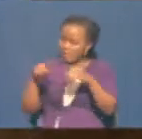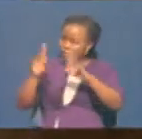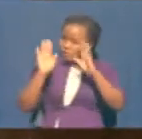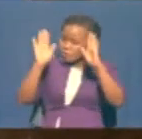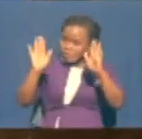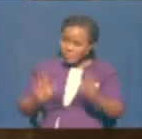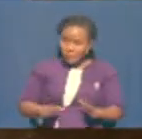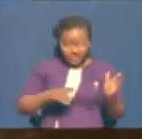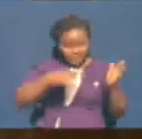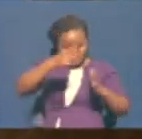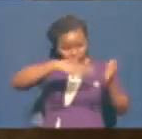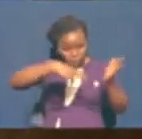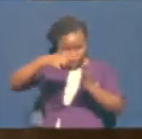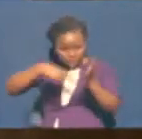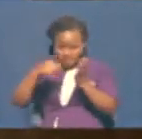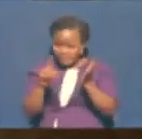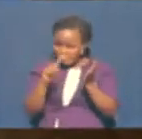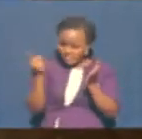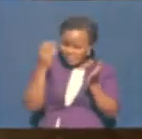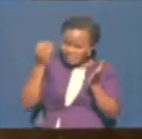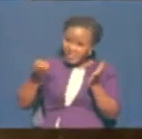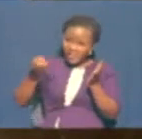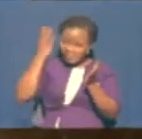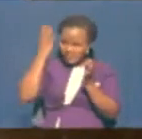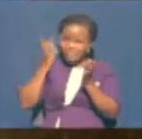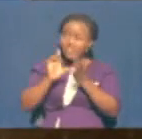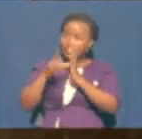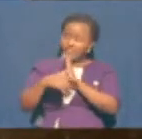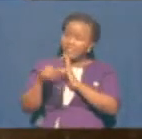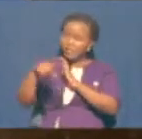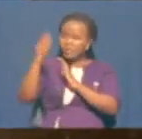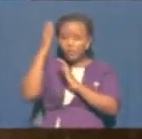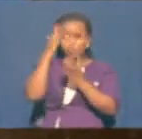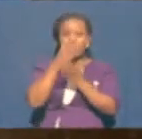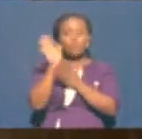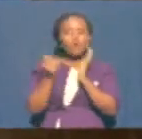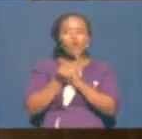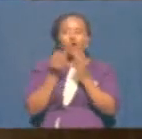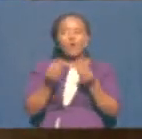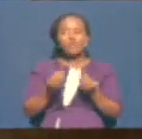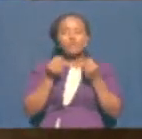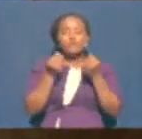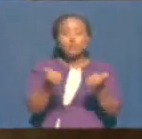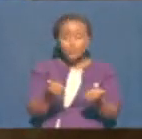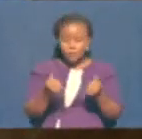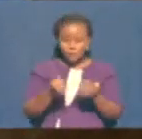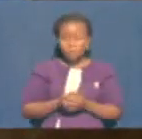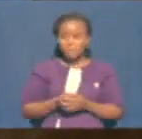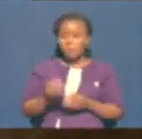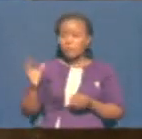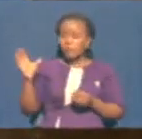you finish reading the pamphlet, you will find the solution. The cabinet